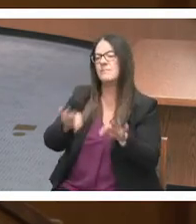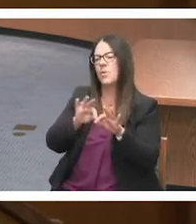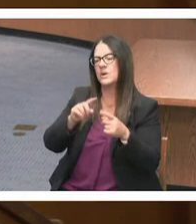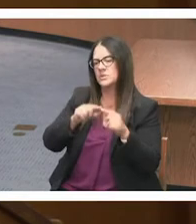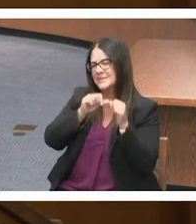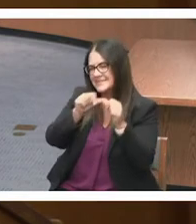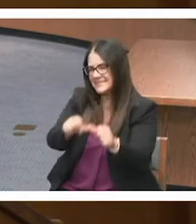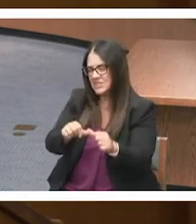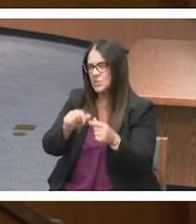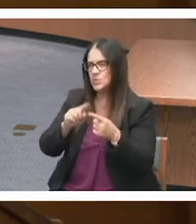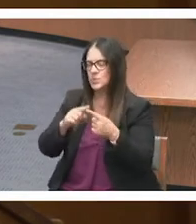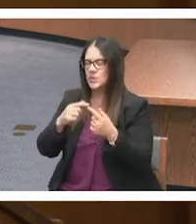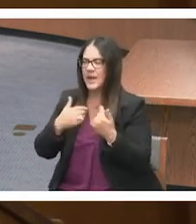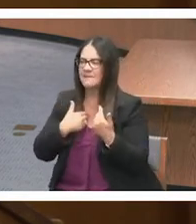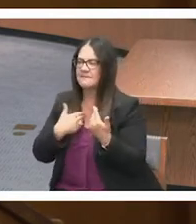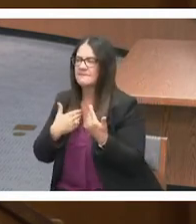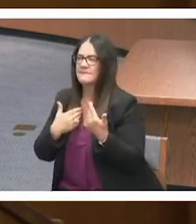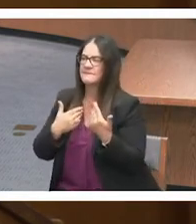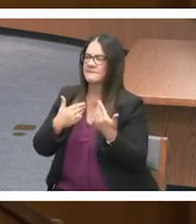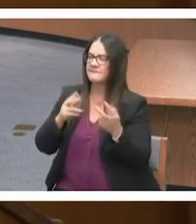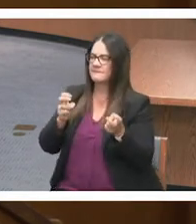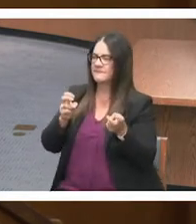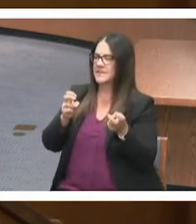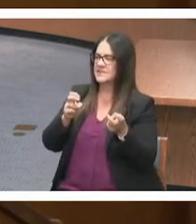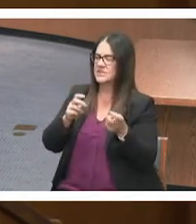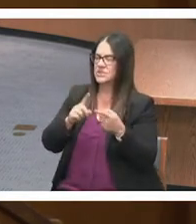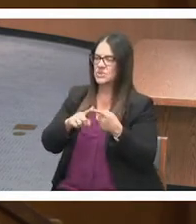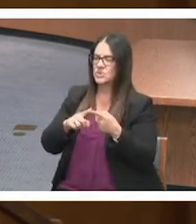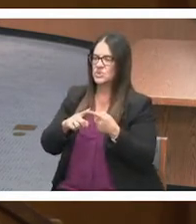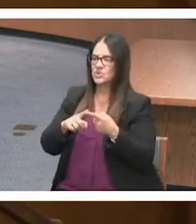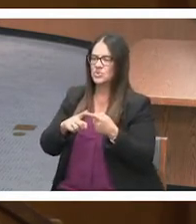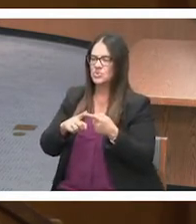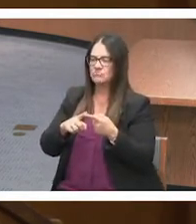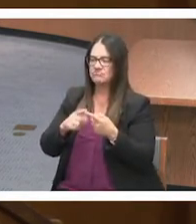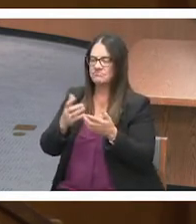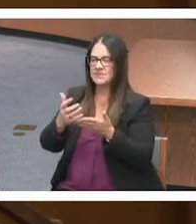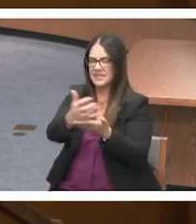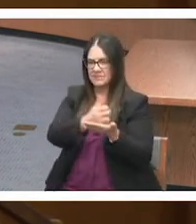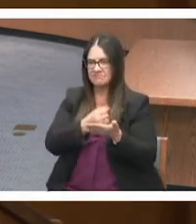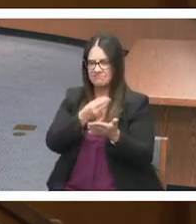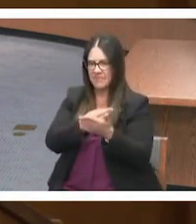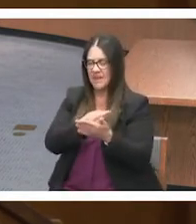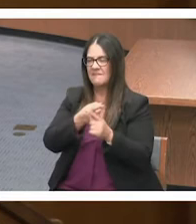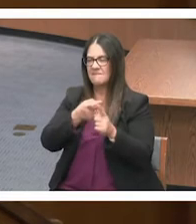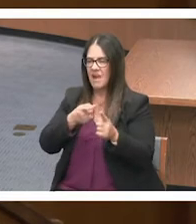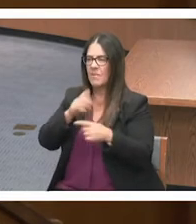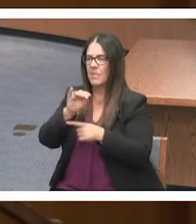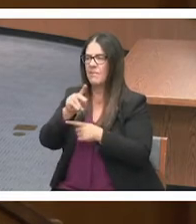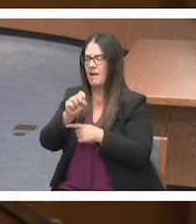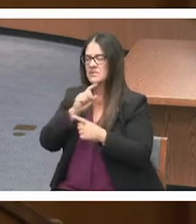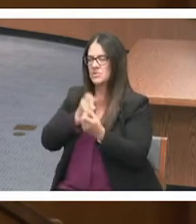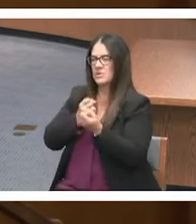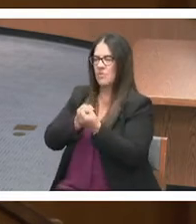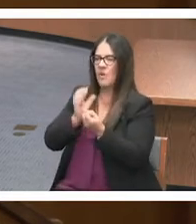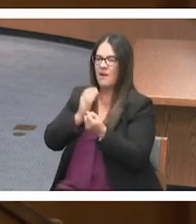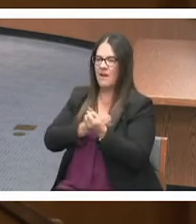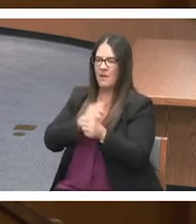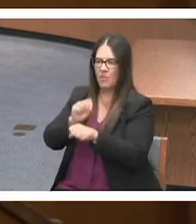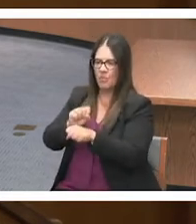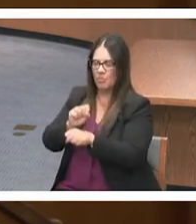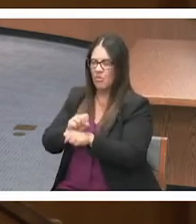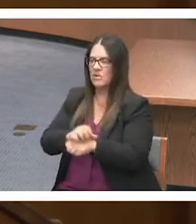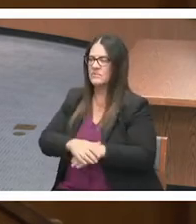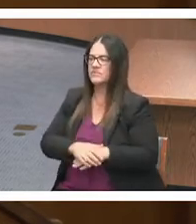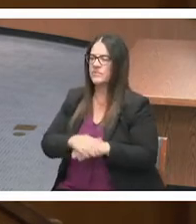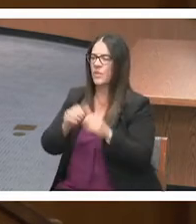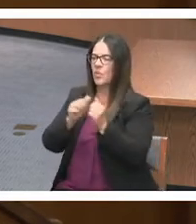continue to bring in this resource from these bonds. So I'll measure that. I think ultimately, though, with Amanda's